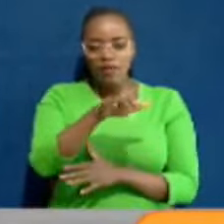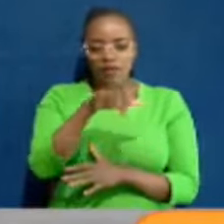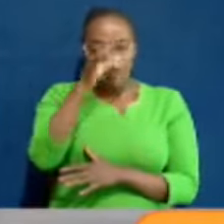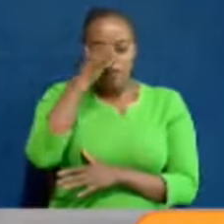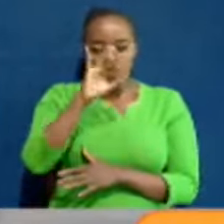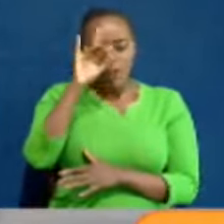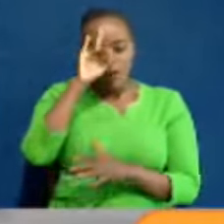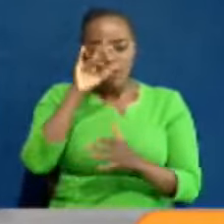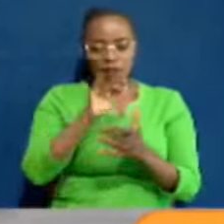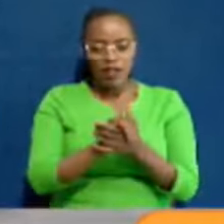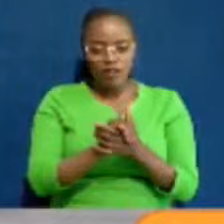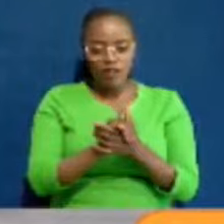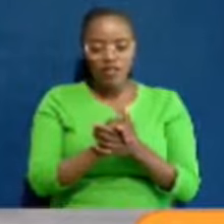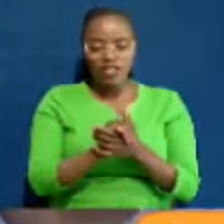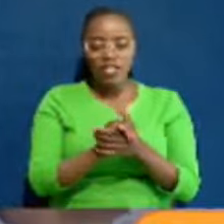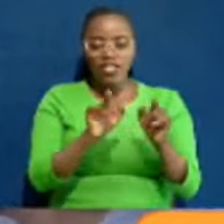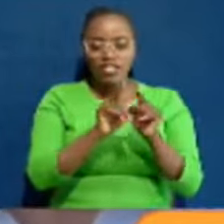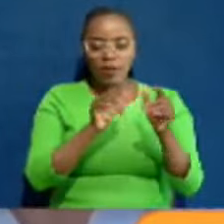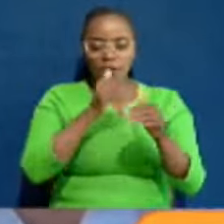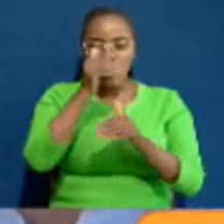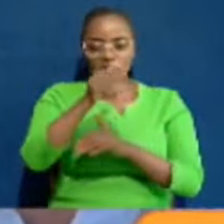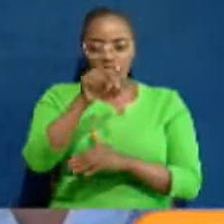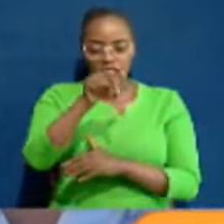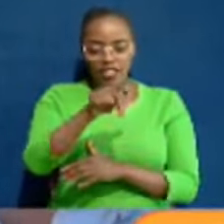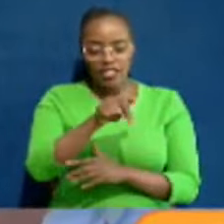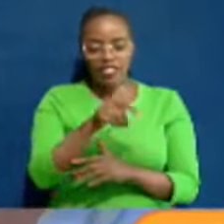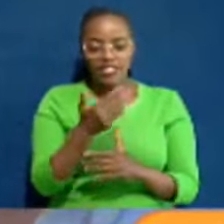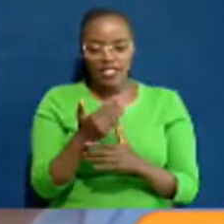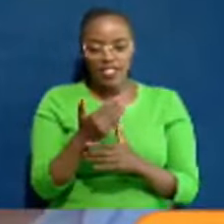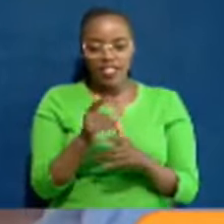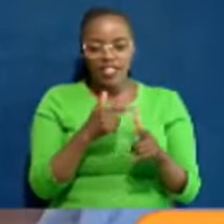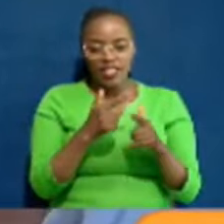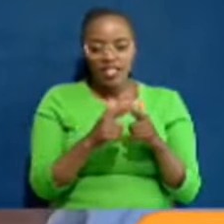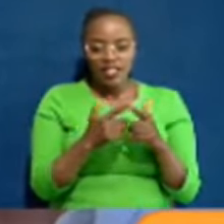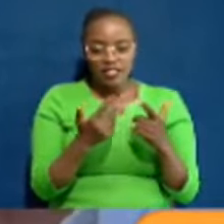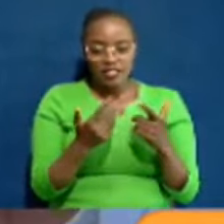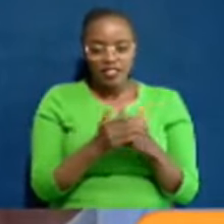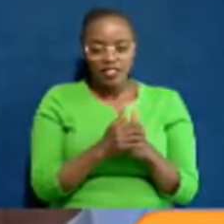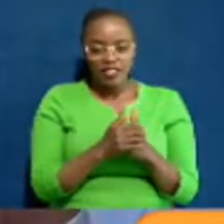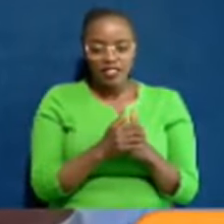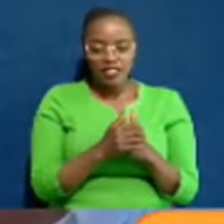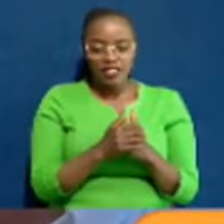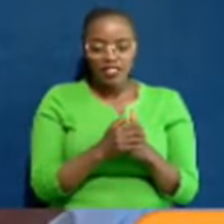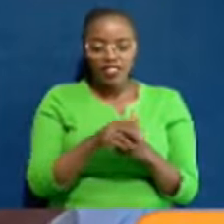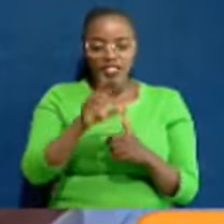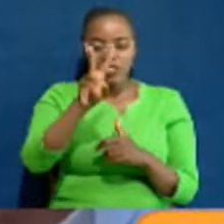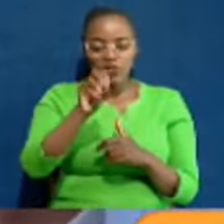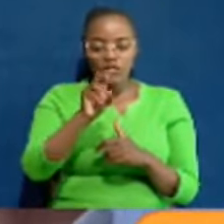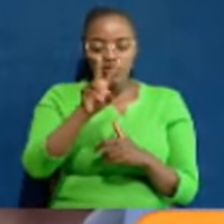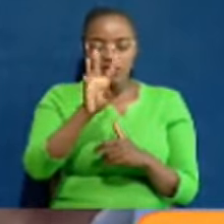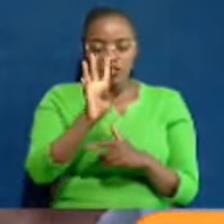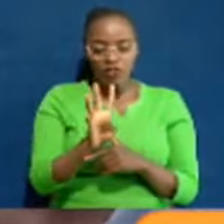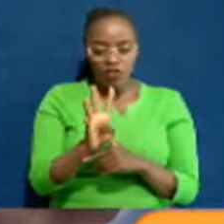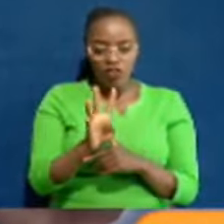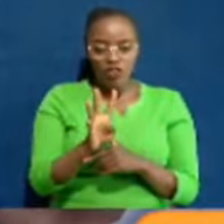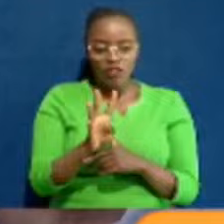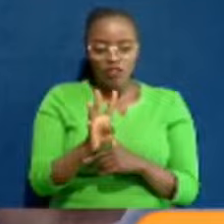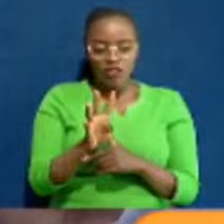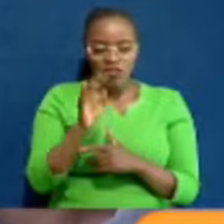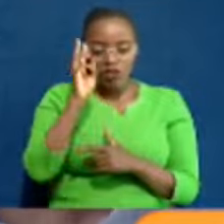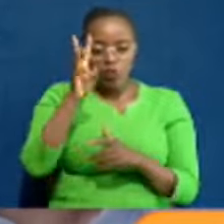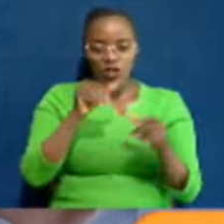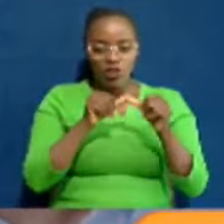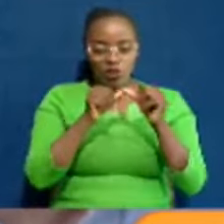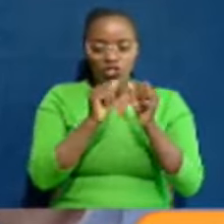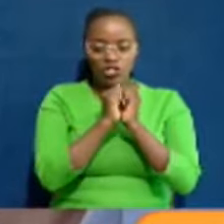believe that even after this, the end of Paris 2024 Olympic Games, we are going to